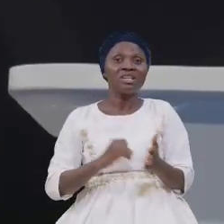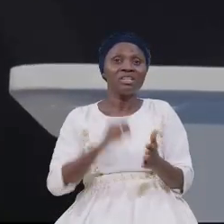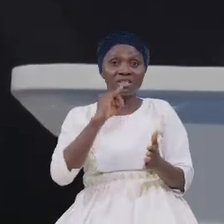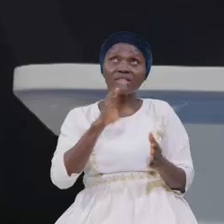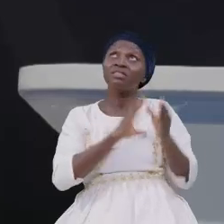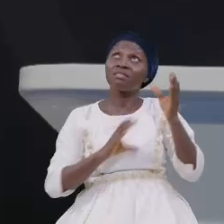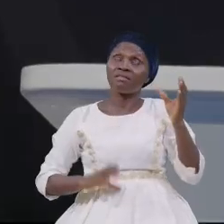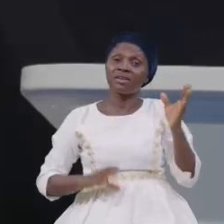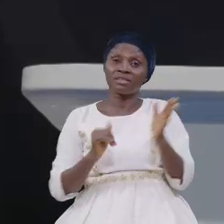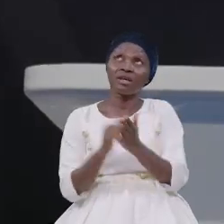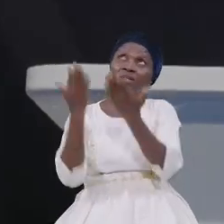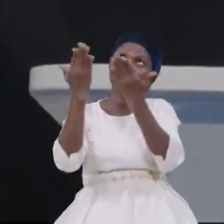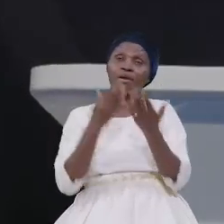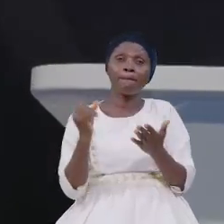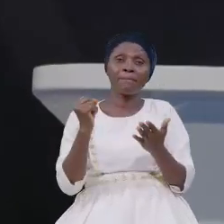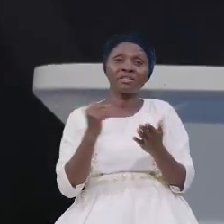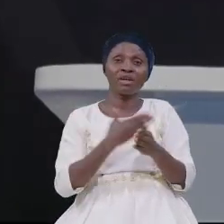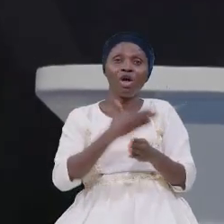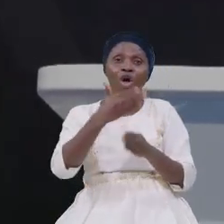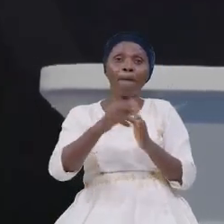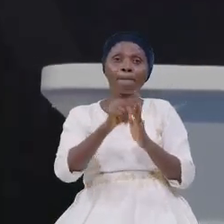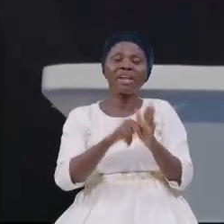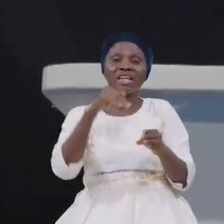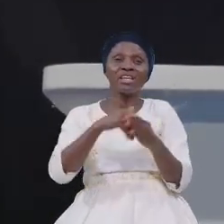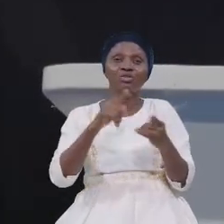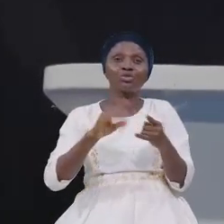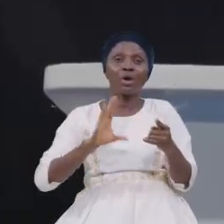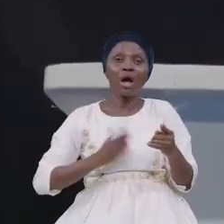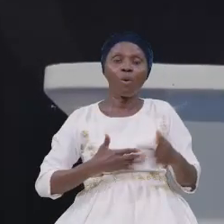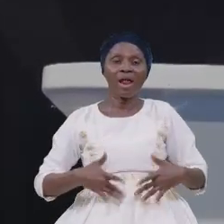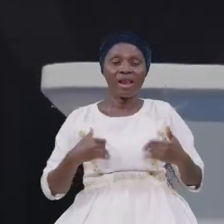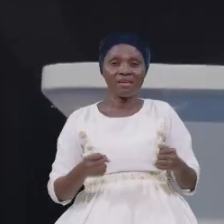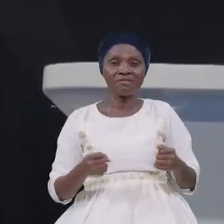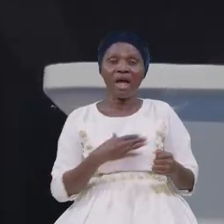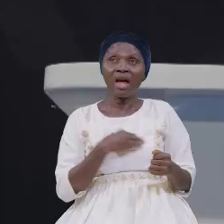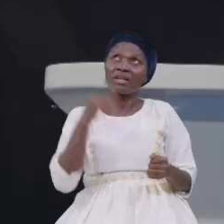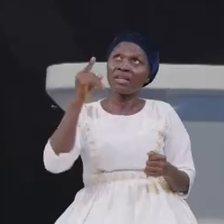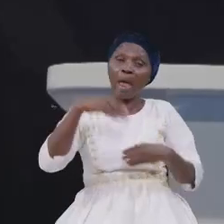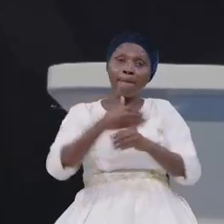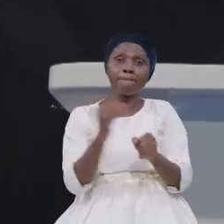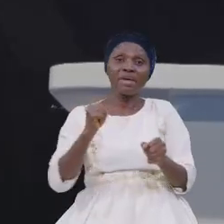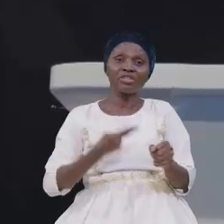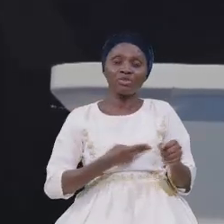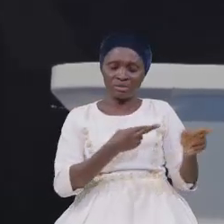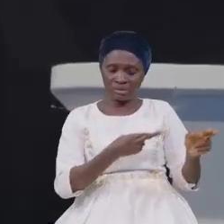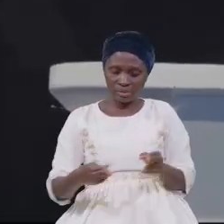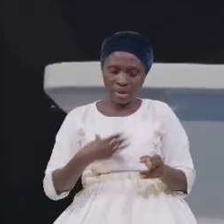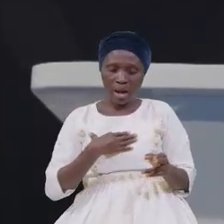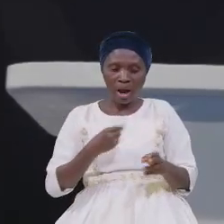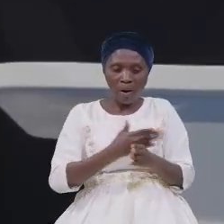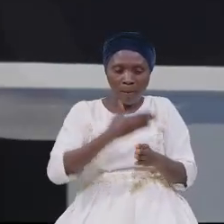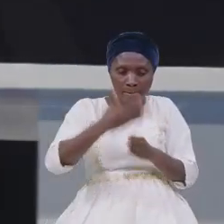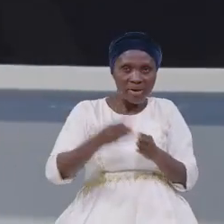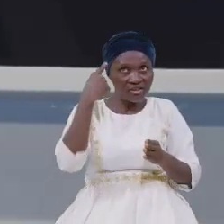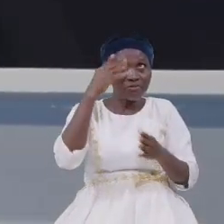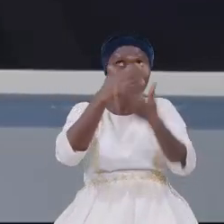brings completeness into our lives, and it makes us ready and complete for heaven. If you have